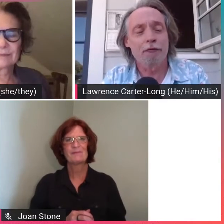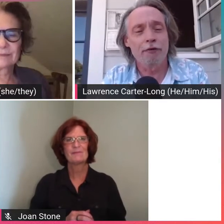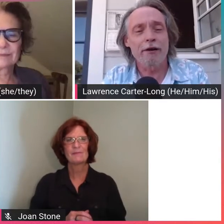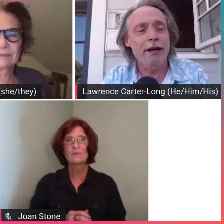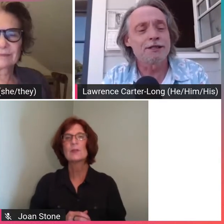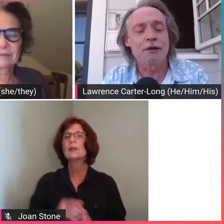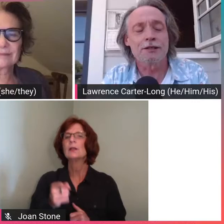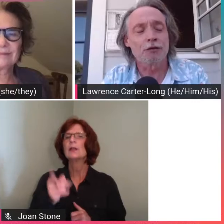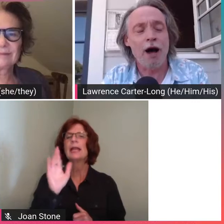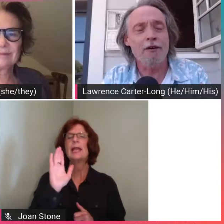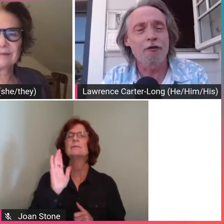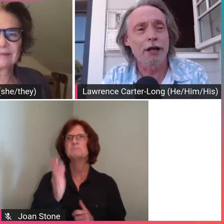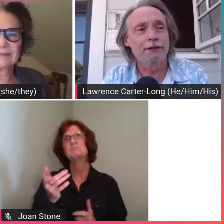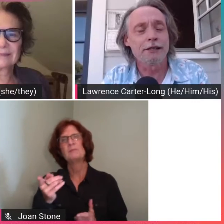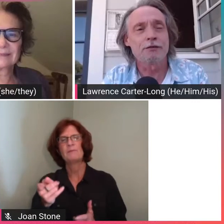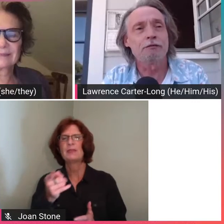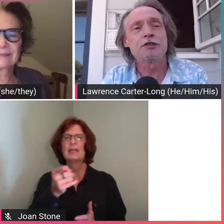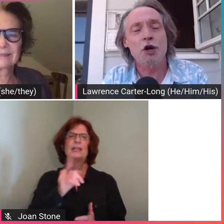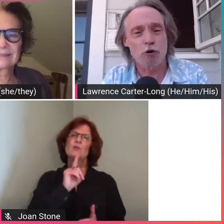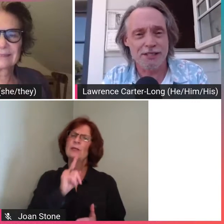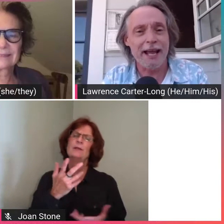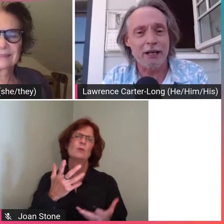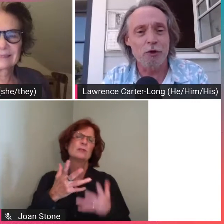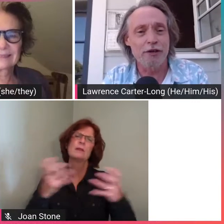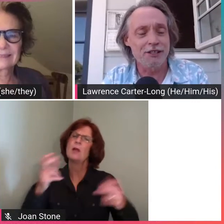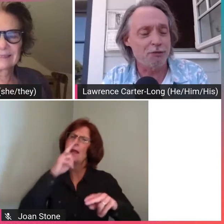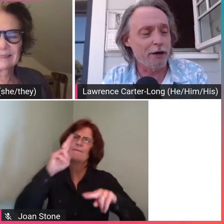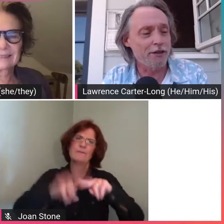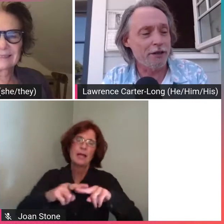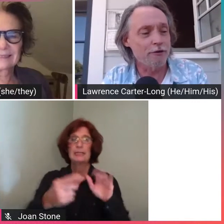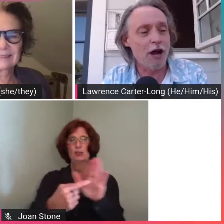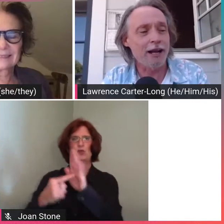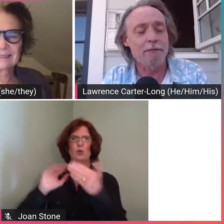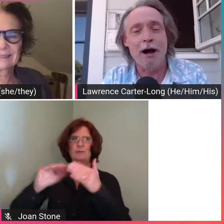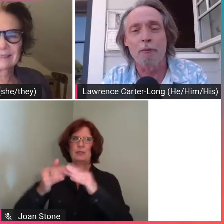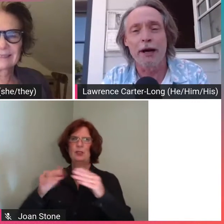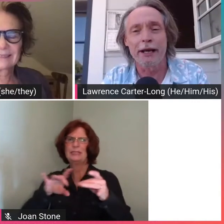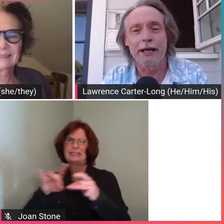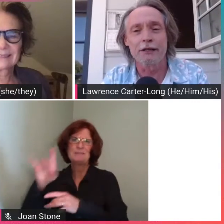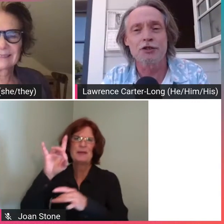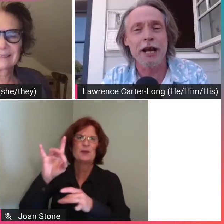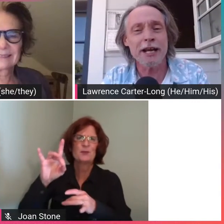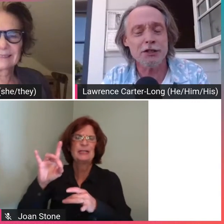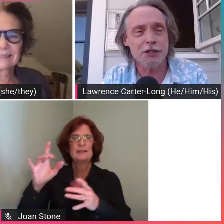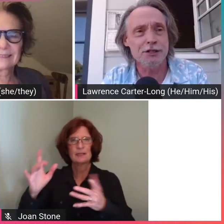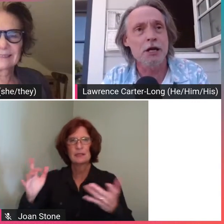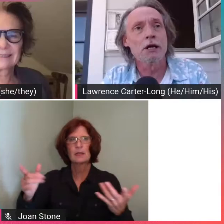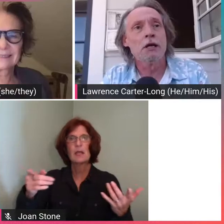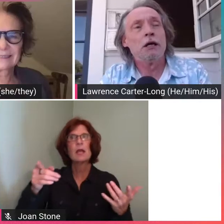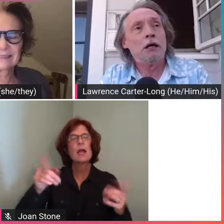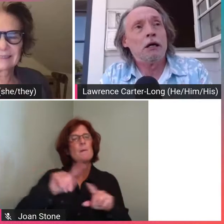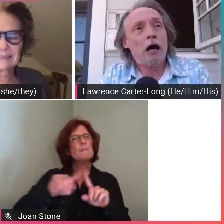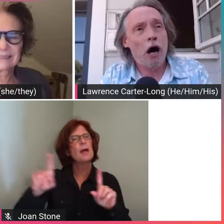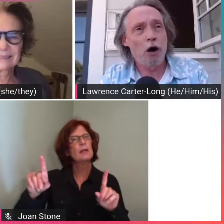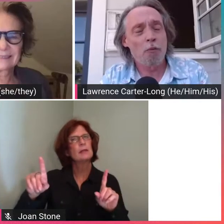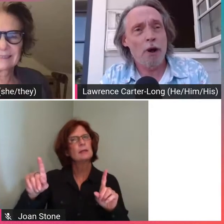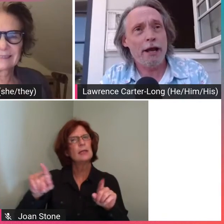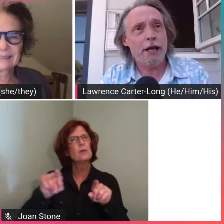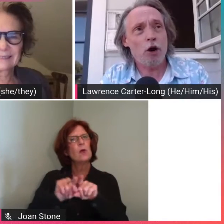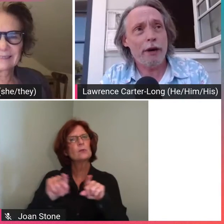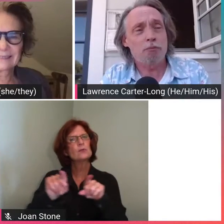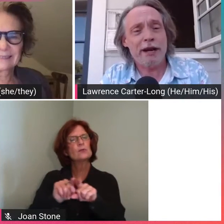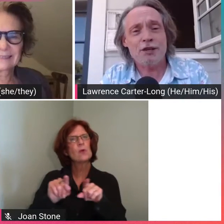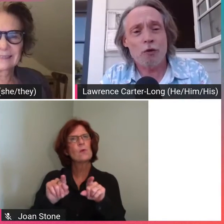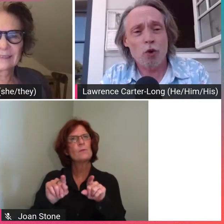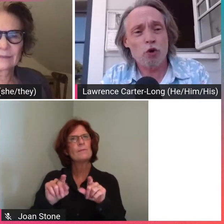it'll be it's a lot of fun. It shows that community spirit that you're talking about, but it changes,